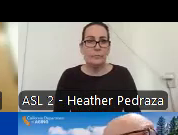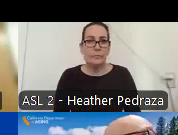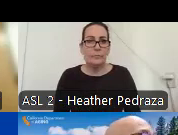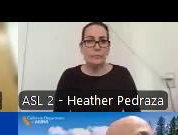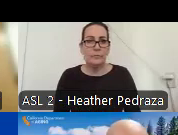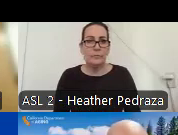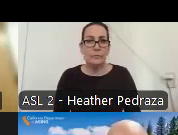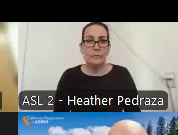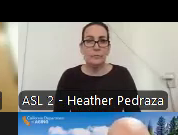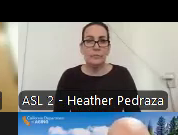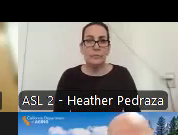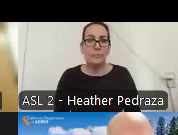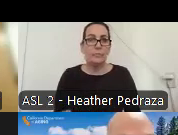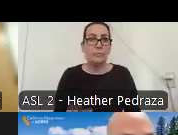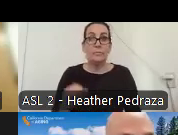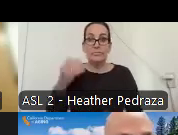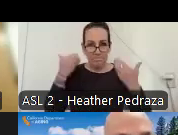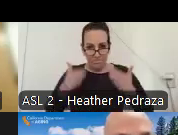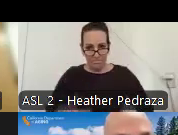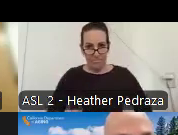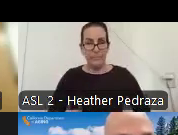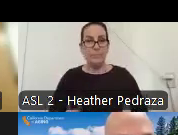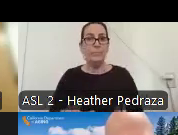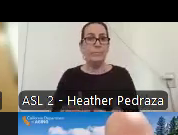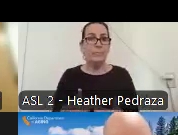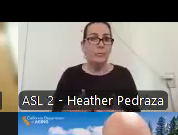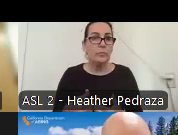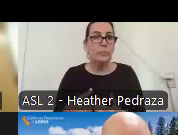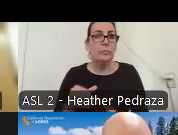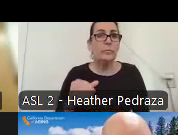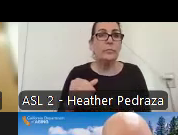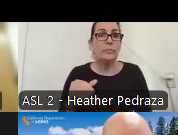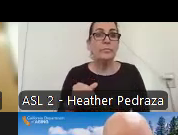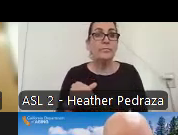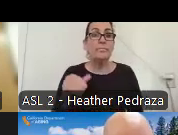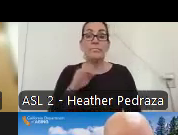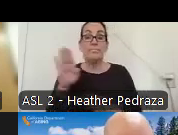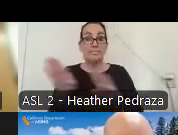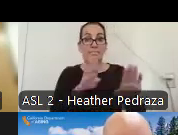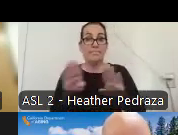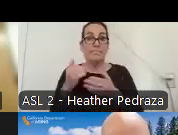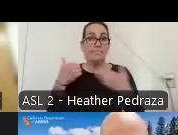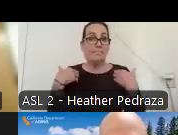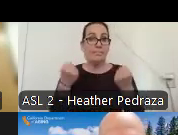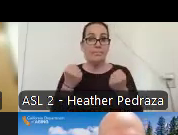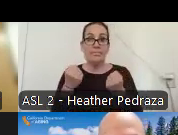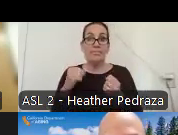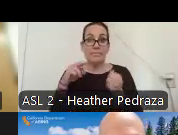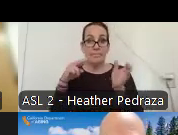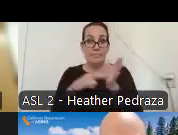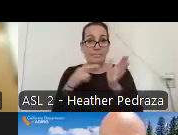All right, so that's me, behavioral health representative, and Carlos.